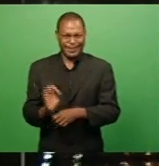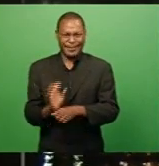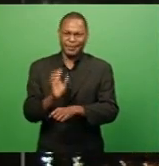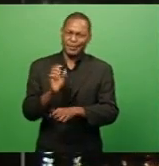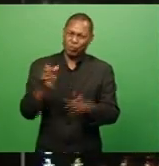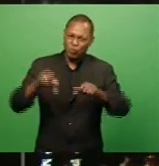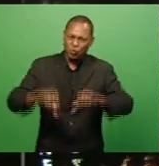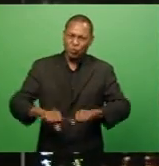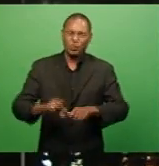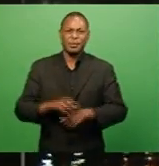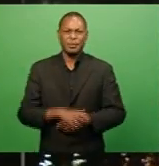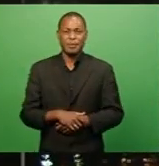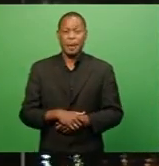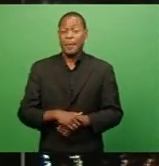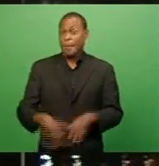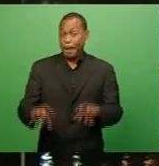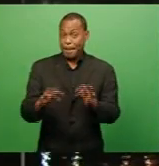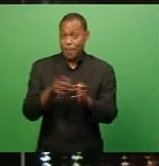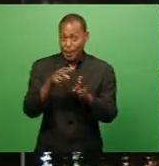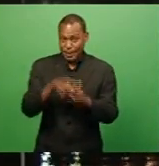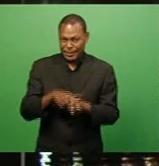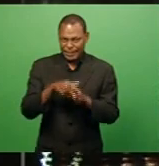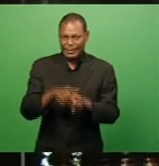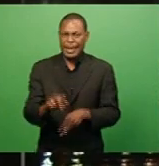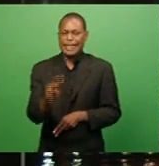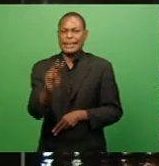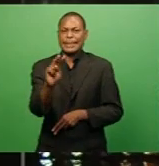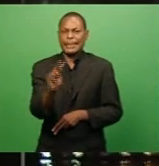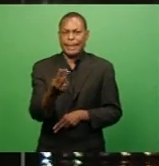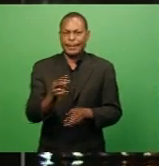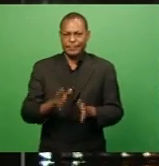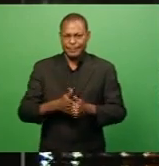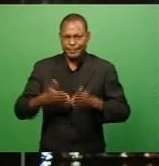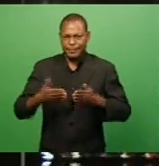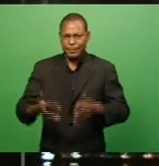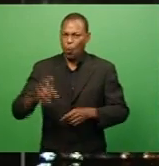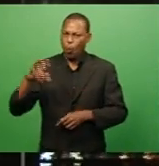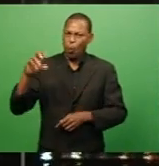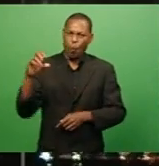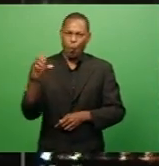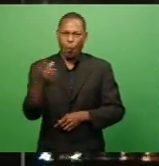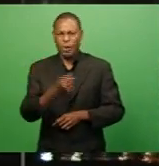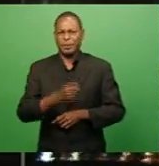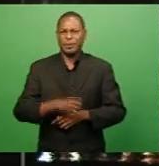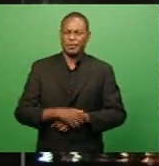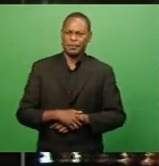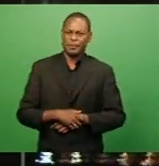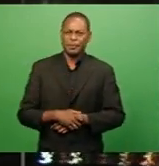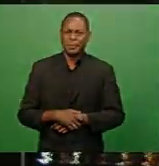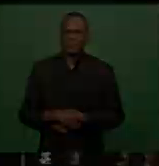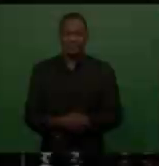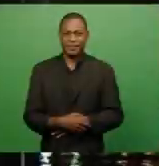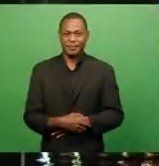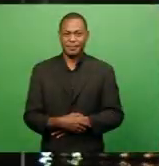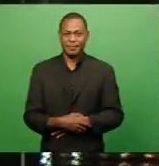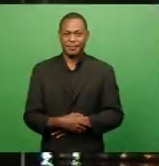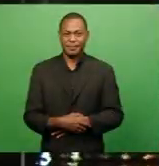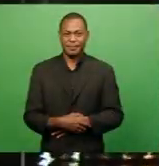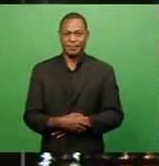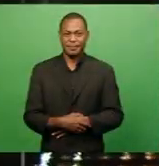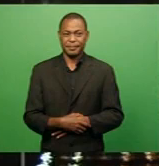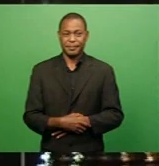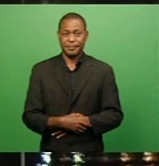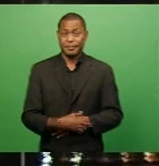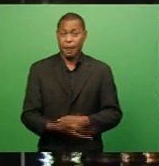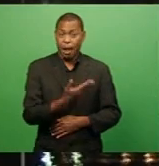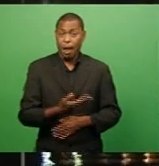28 points, while the Brumbies are second after a thrilling win against the New South Wales Waratahs on Friday. The Raiders